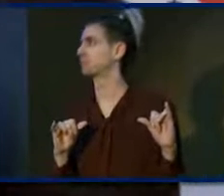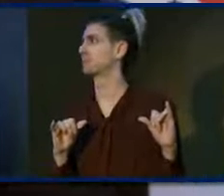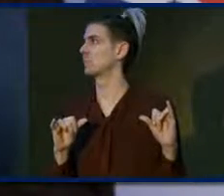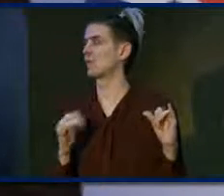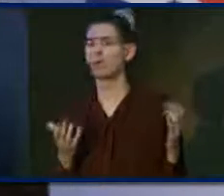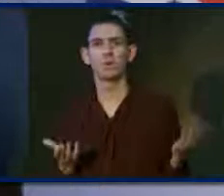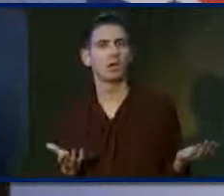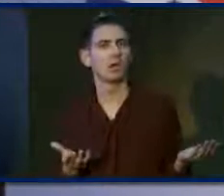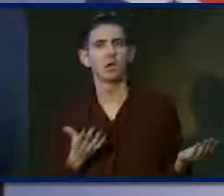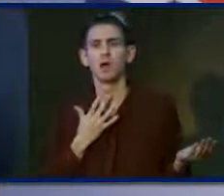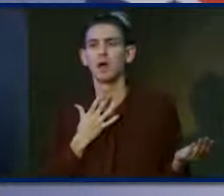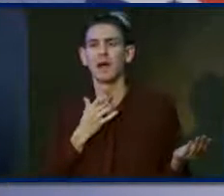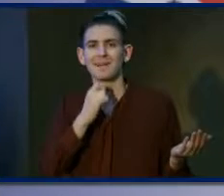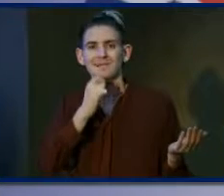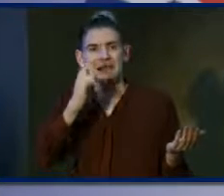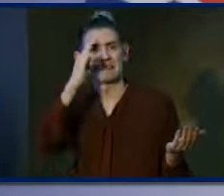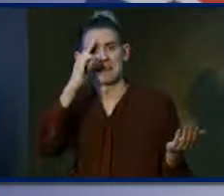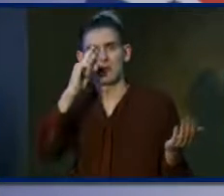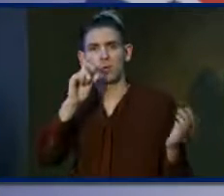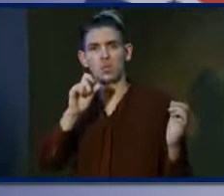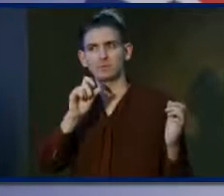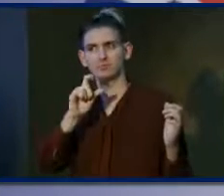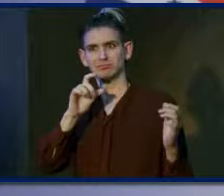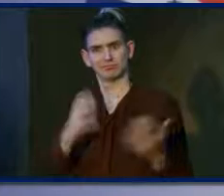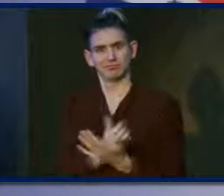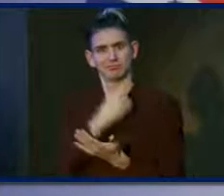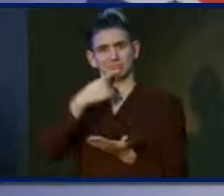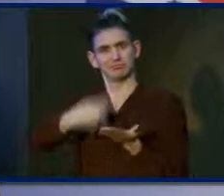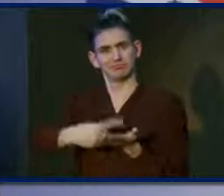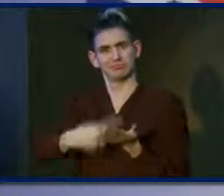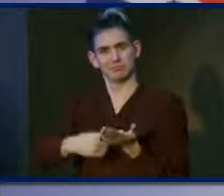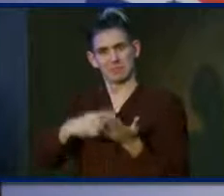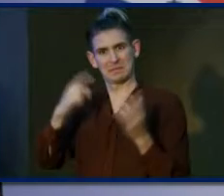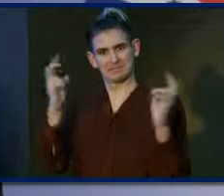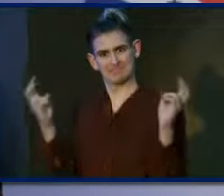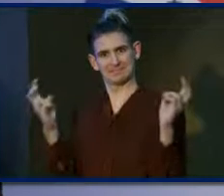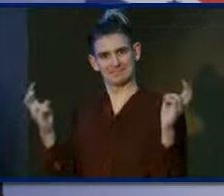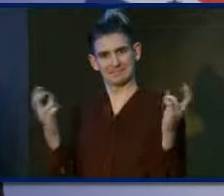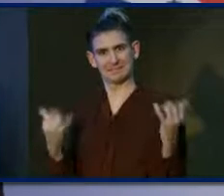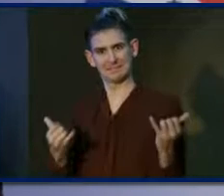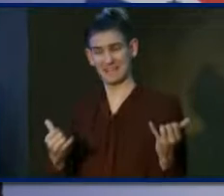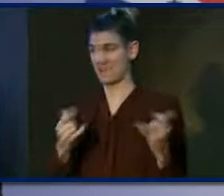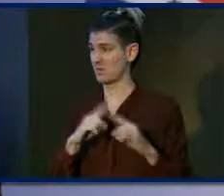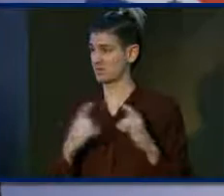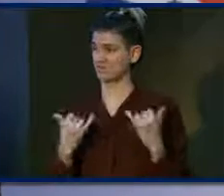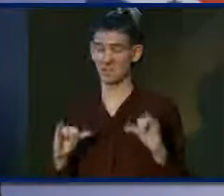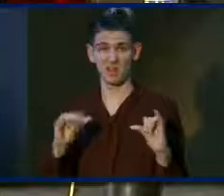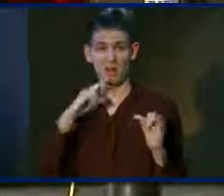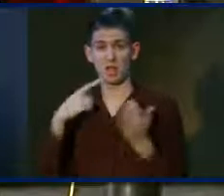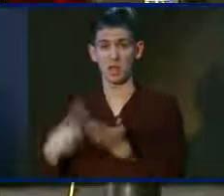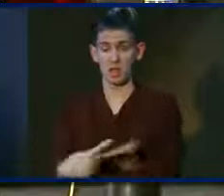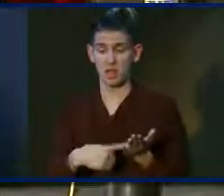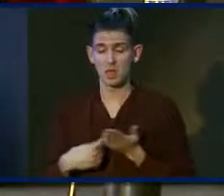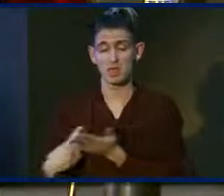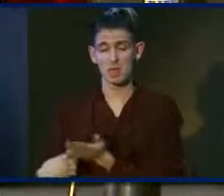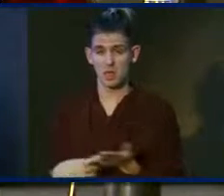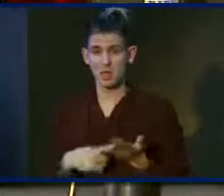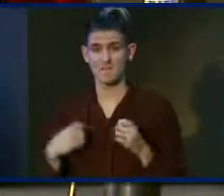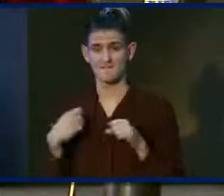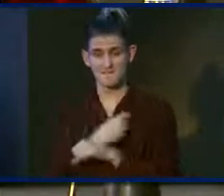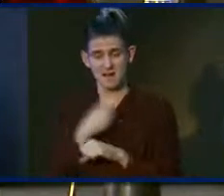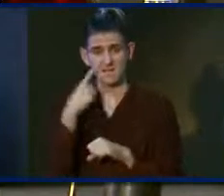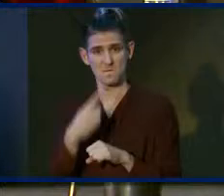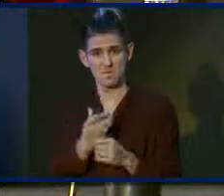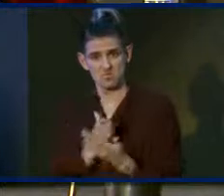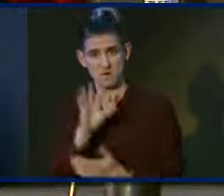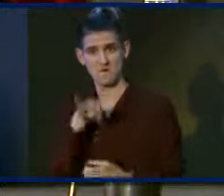day and age, but yes, protecting the essence of our democracy for all the generations to come. And I want to thank you